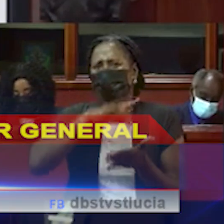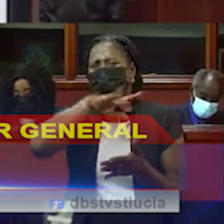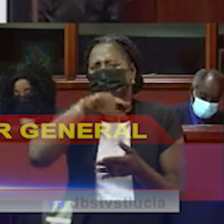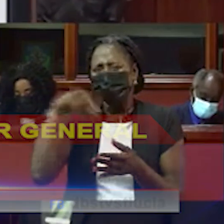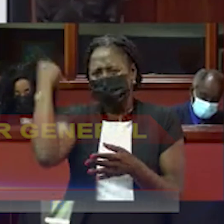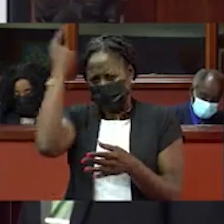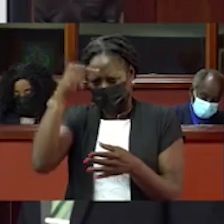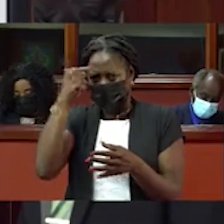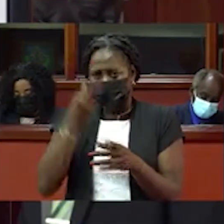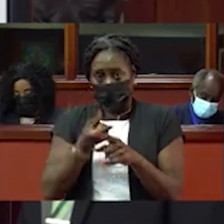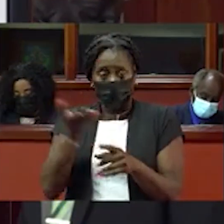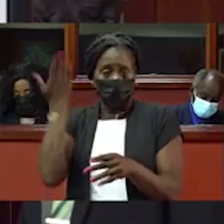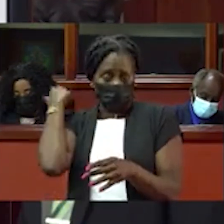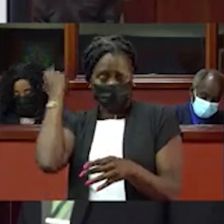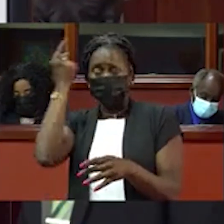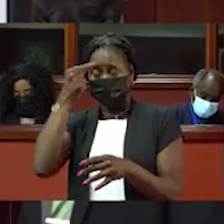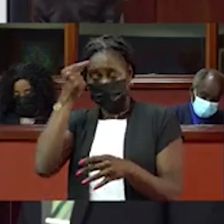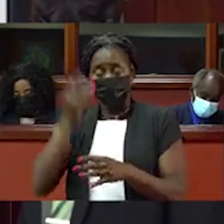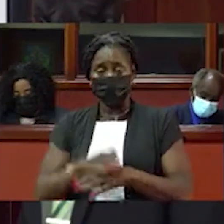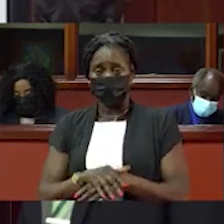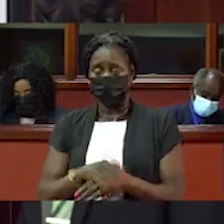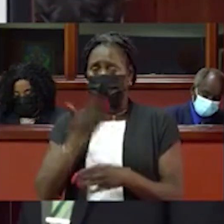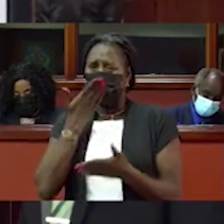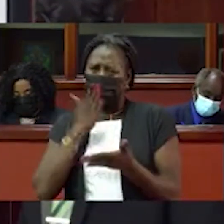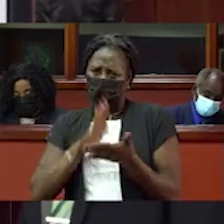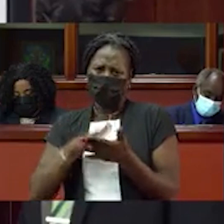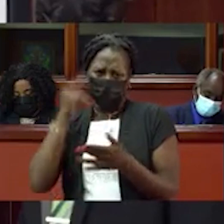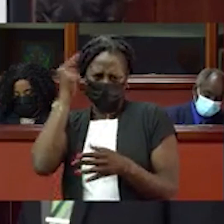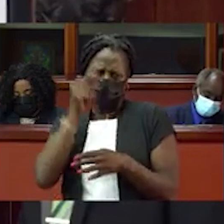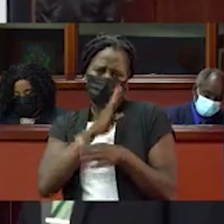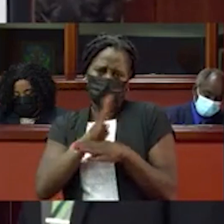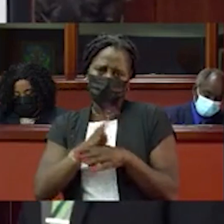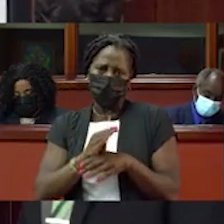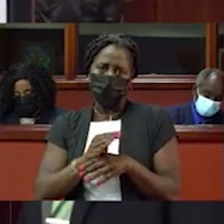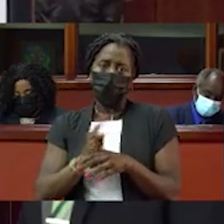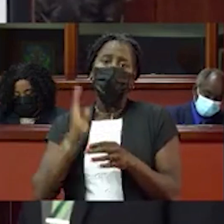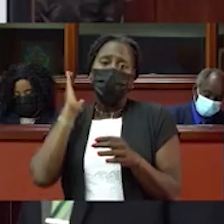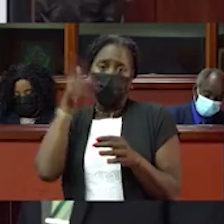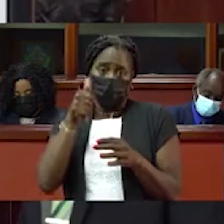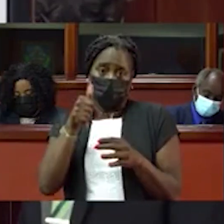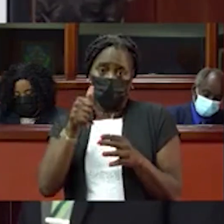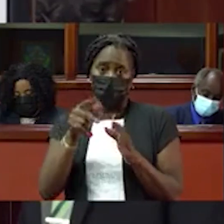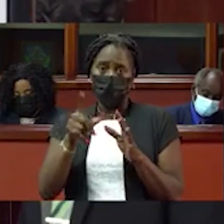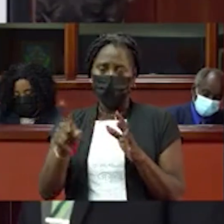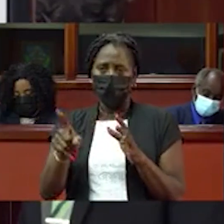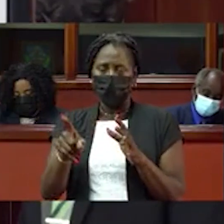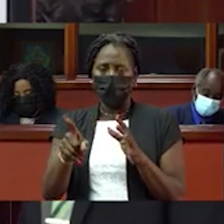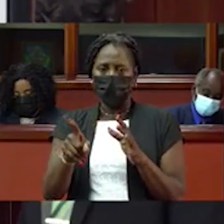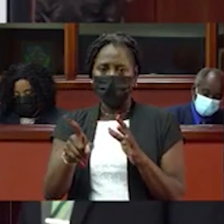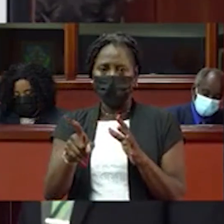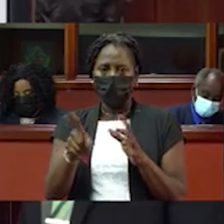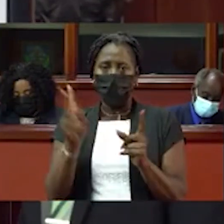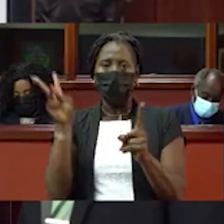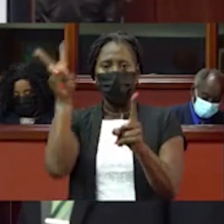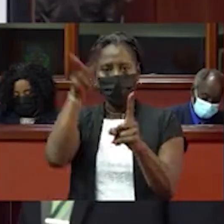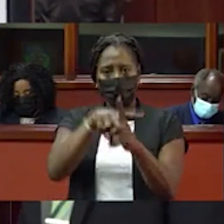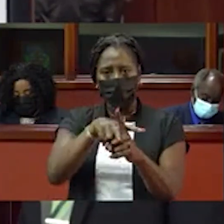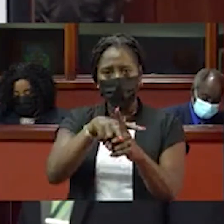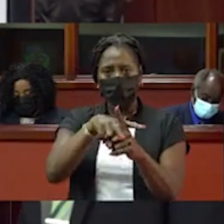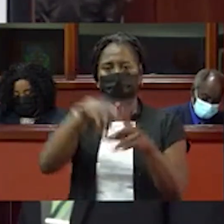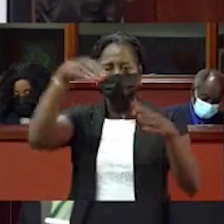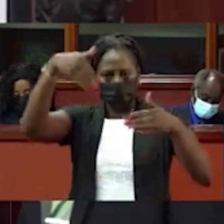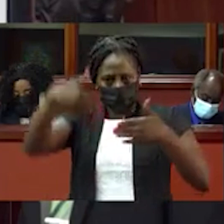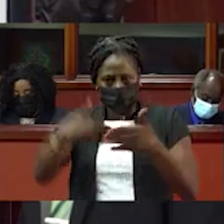the term of the last administration, will appoint a special prosecutor to